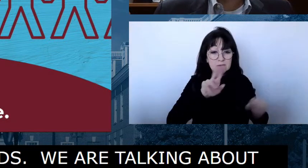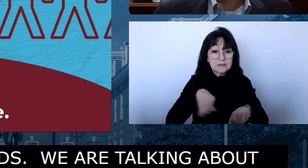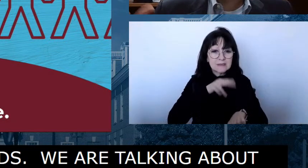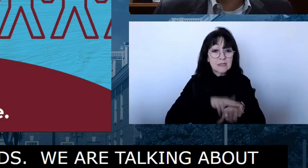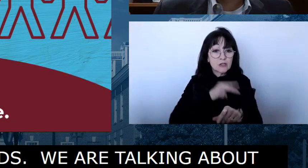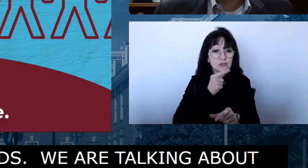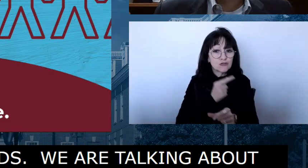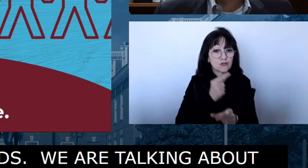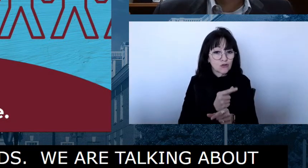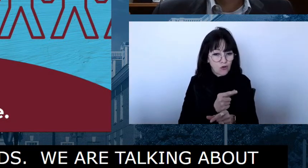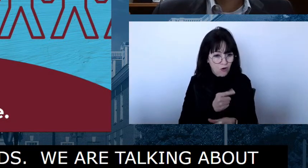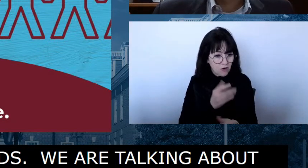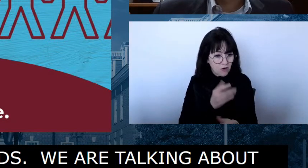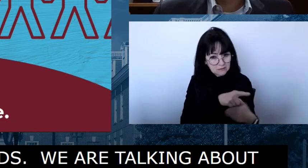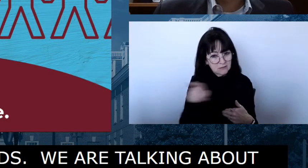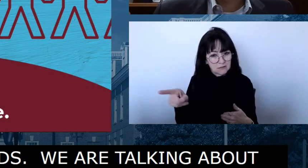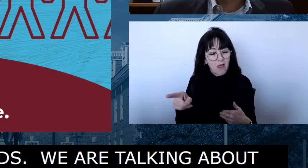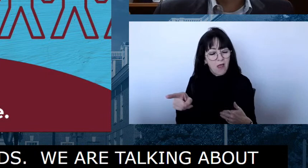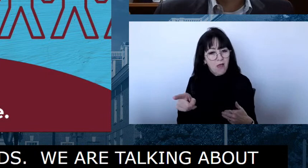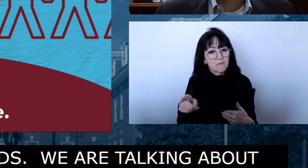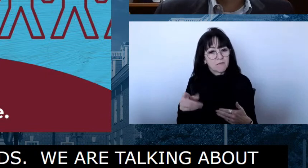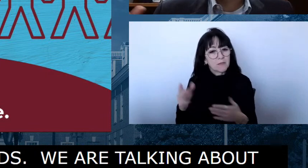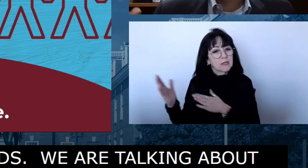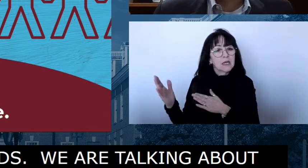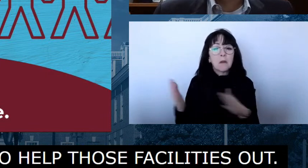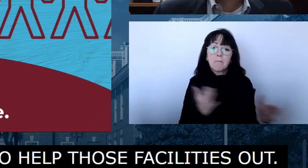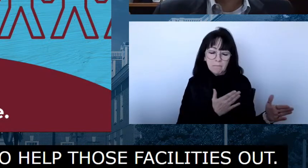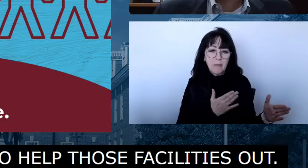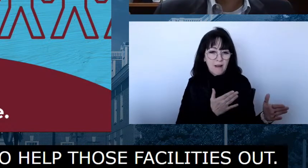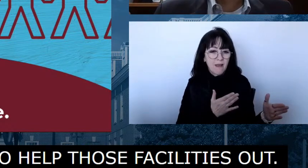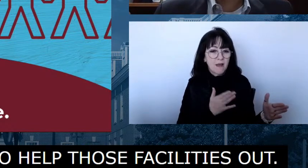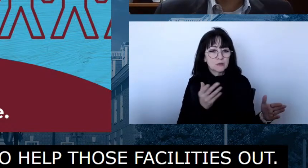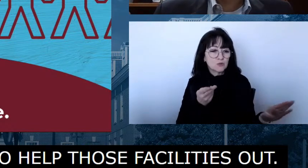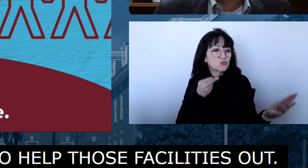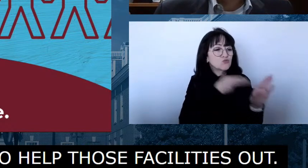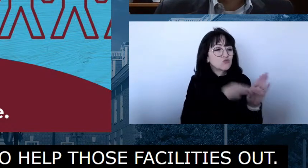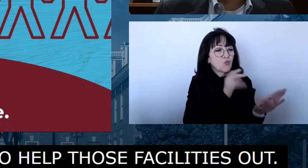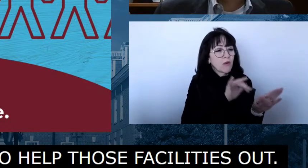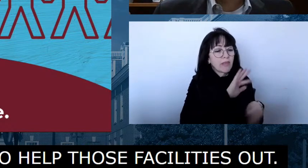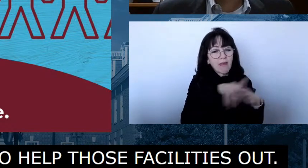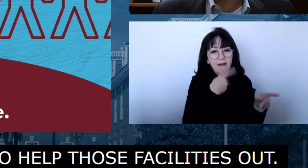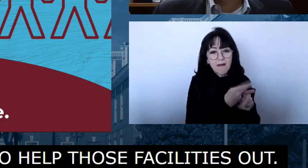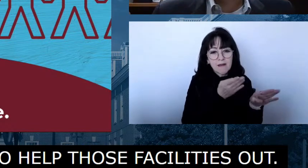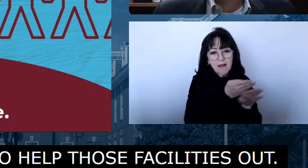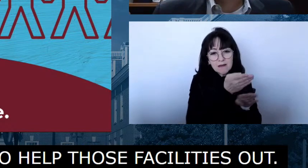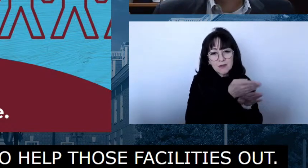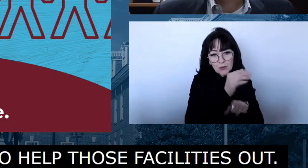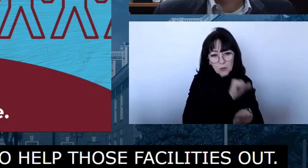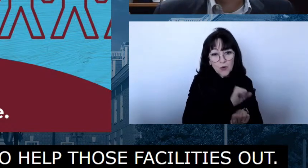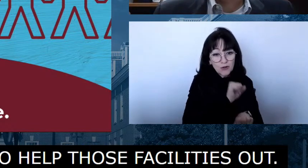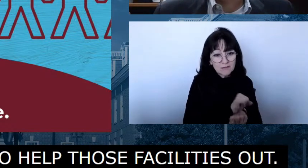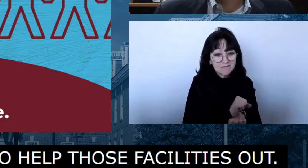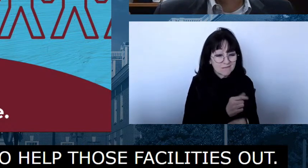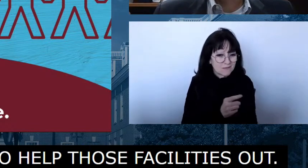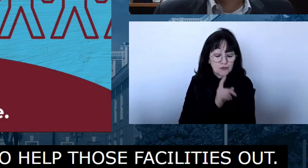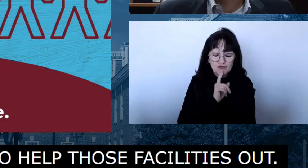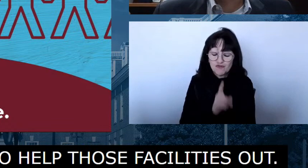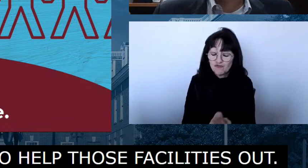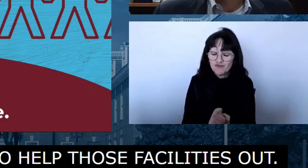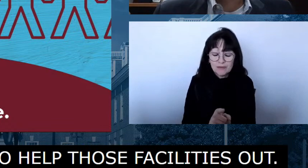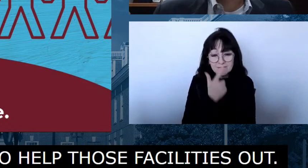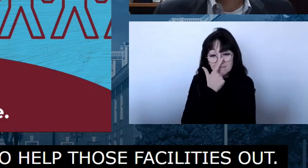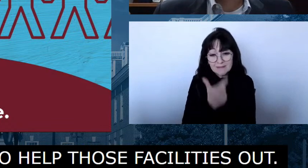we say everything where, imaginations are failure, or failure of our imagination will be sometimes. And that was one of those things where we took the ball and we ran with it,